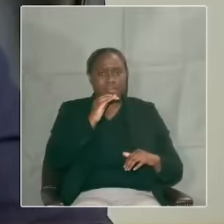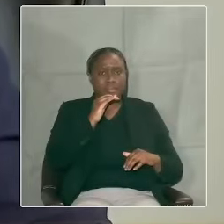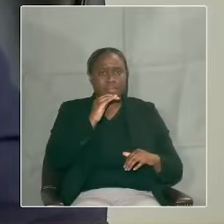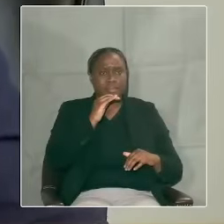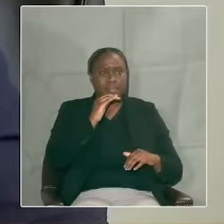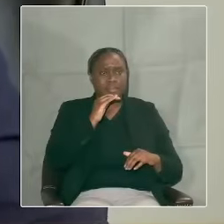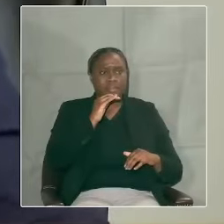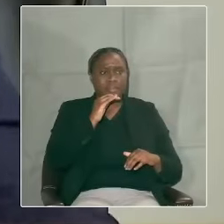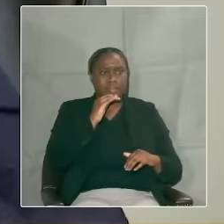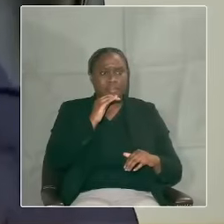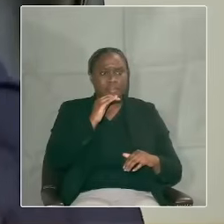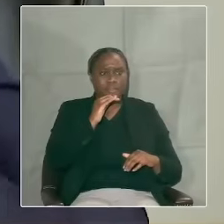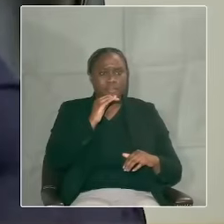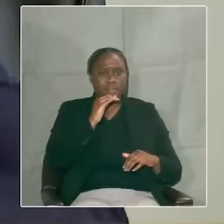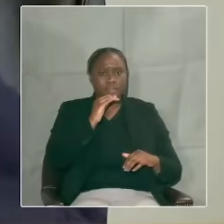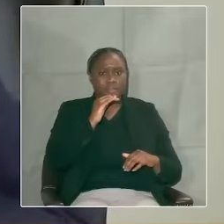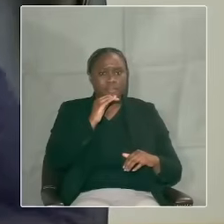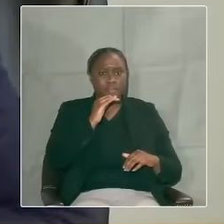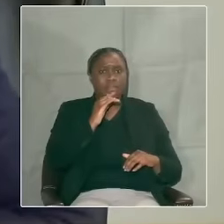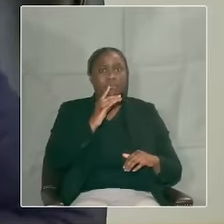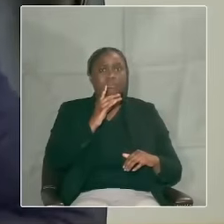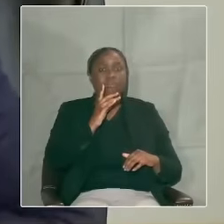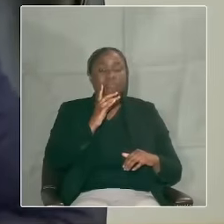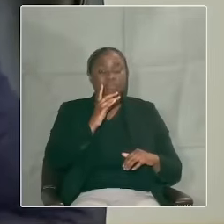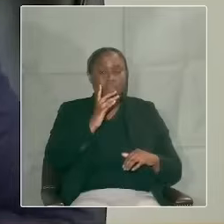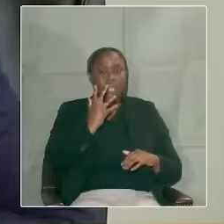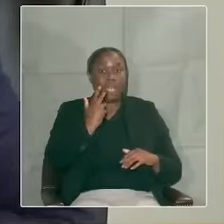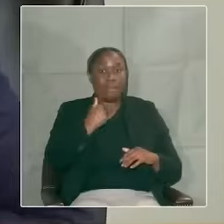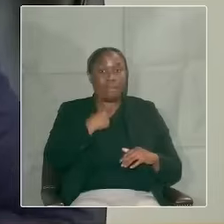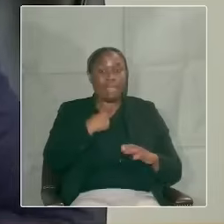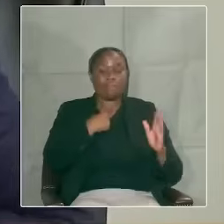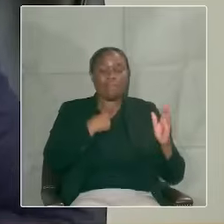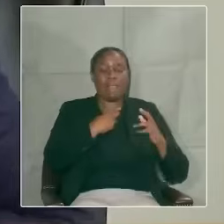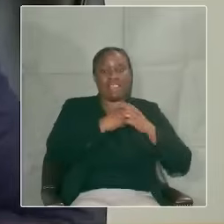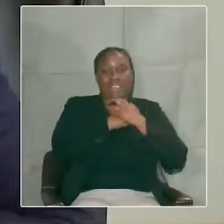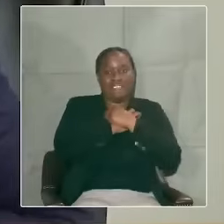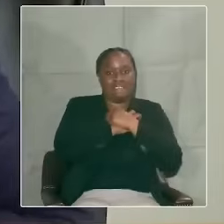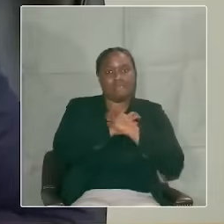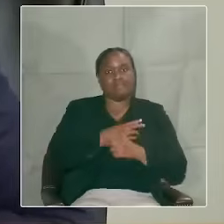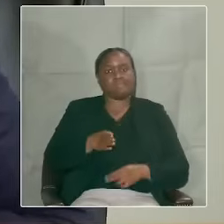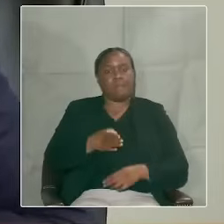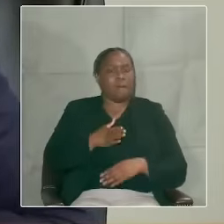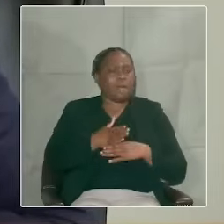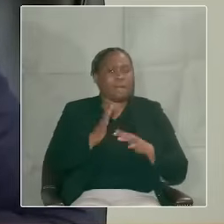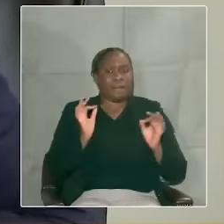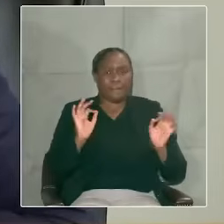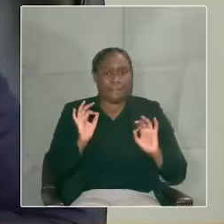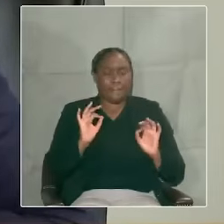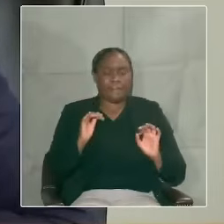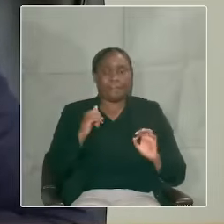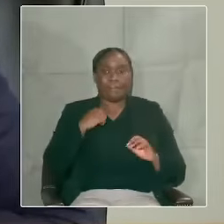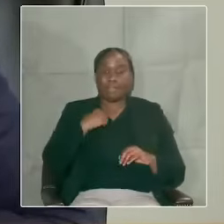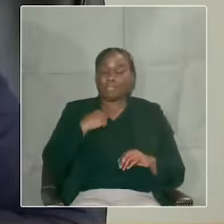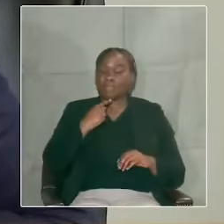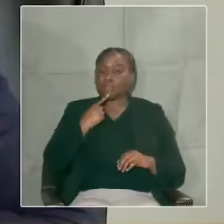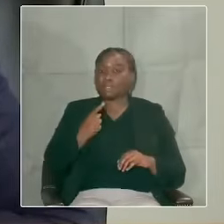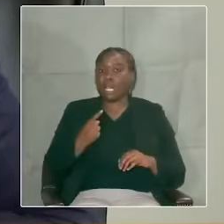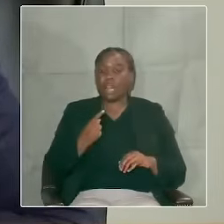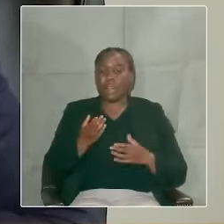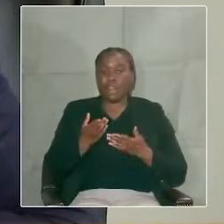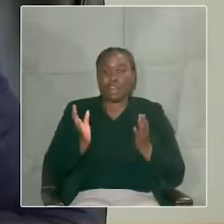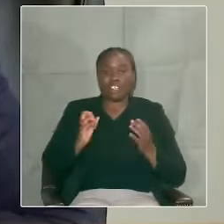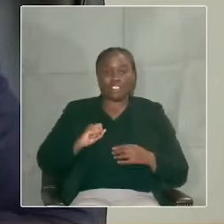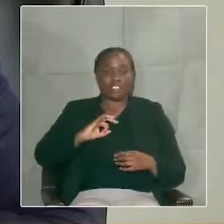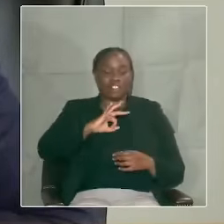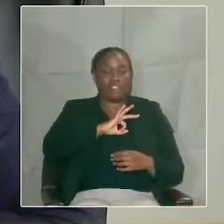it happened while I was still on leave. So I said to the